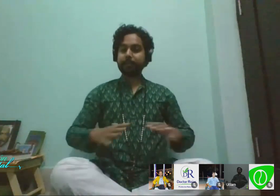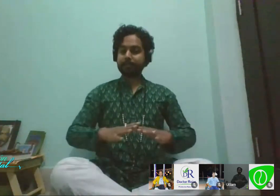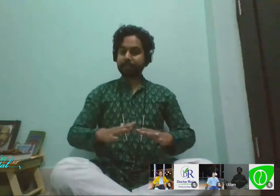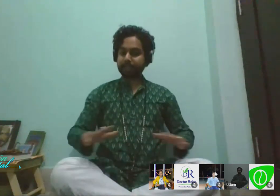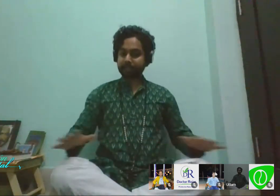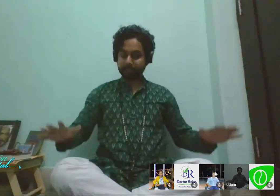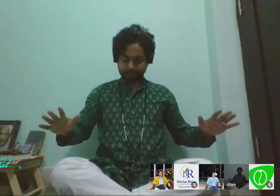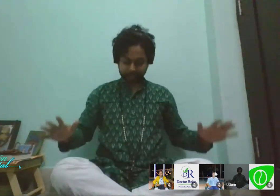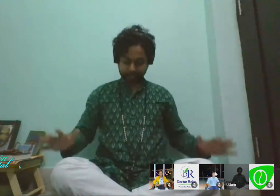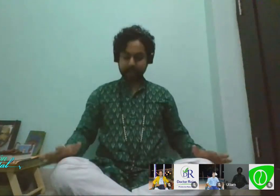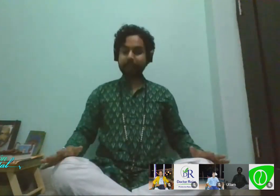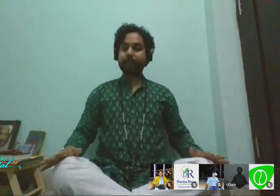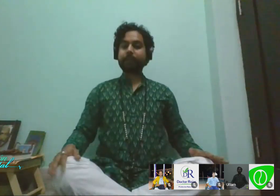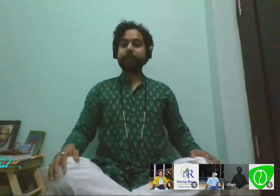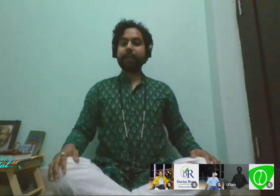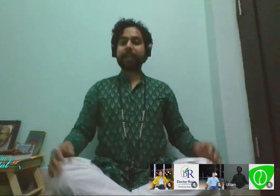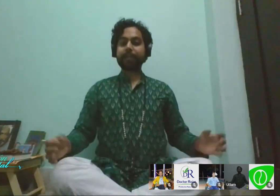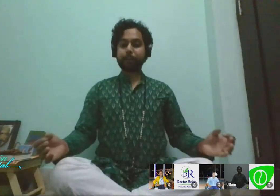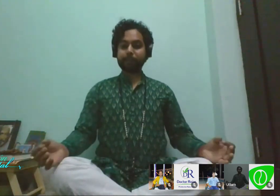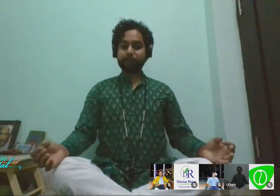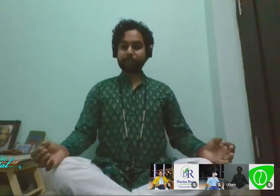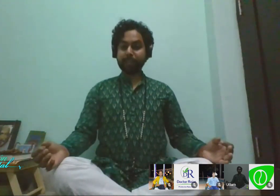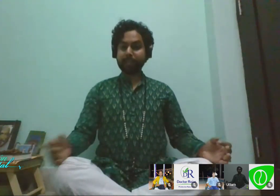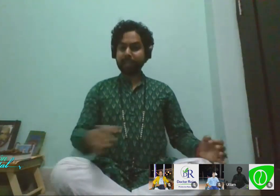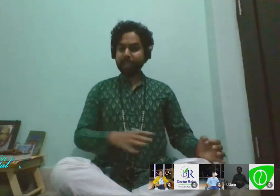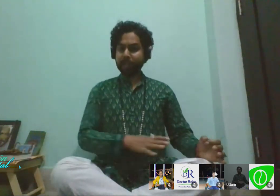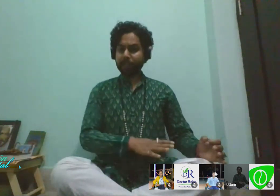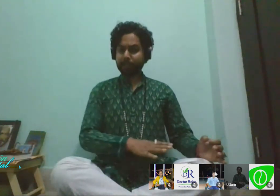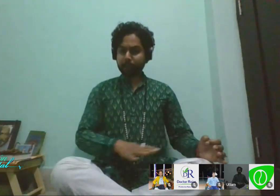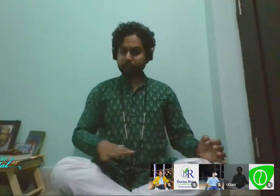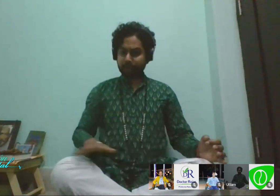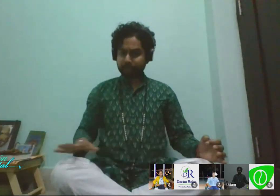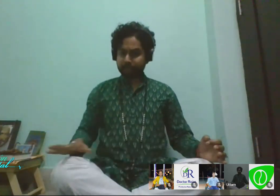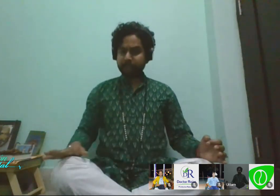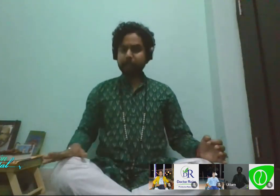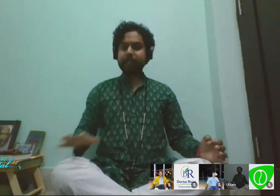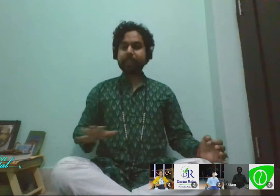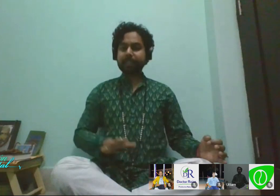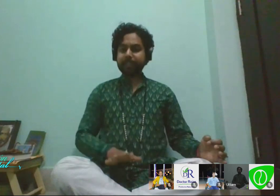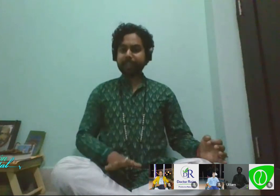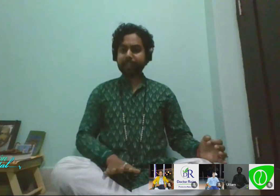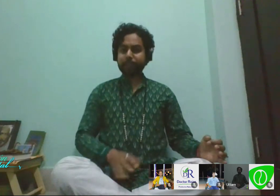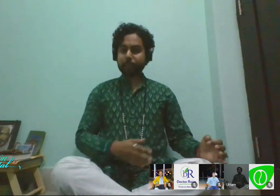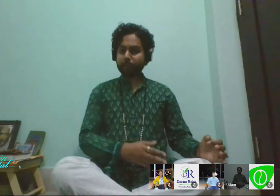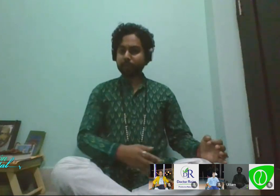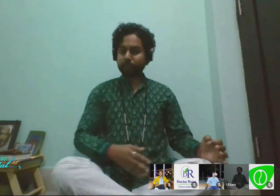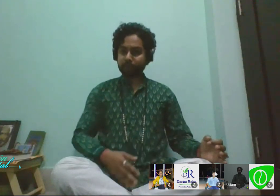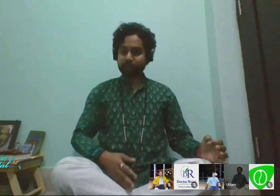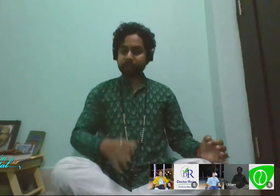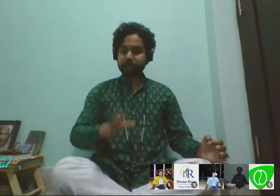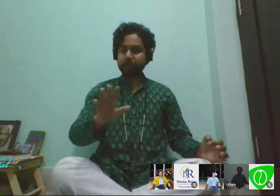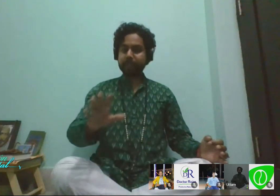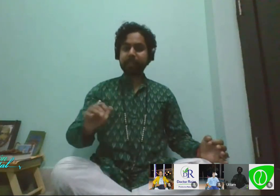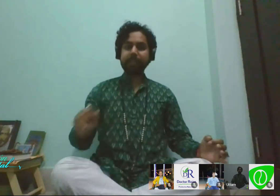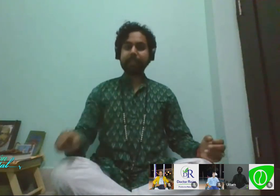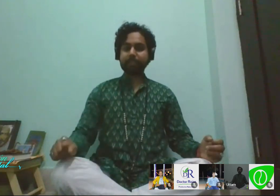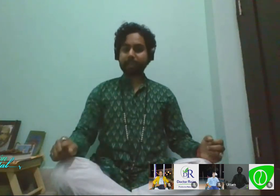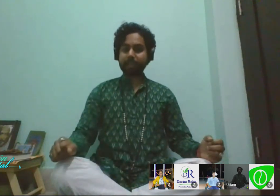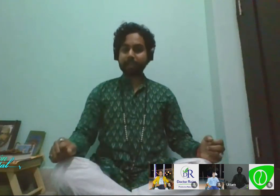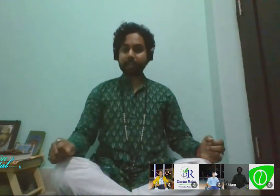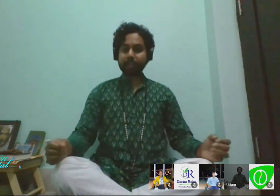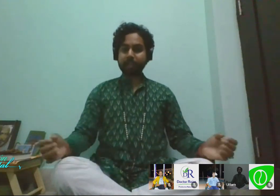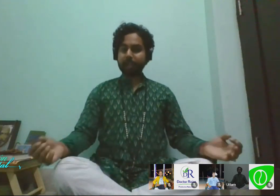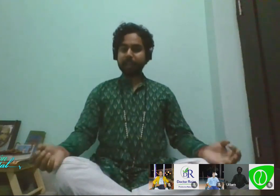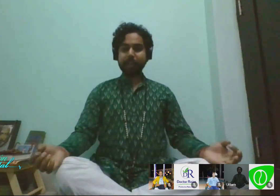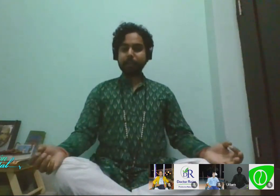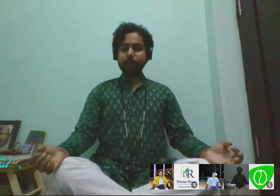after that you just sit in relaxed position. If you're not comfortable in sitting in the floor with cross legs, you can sit in the